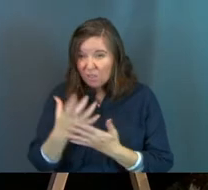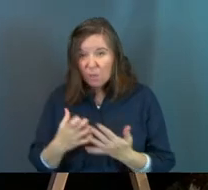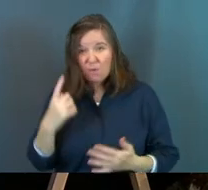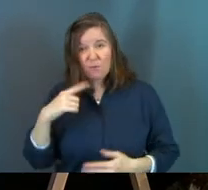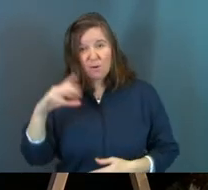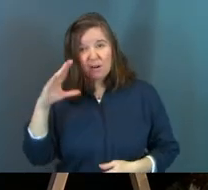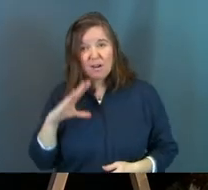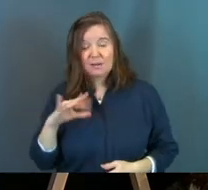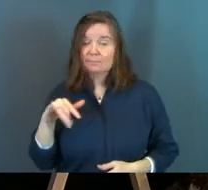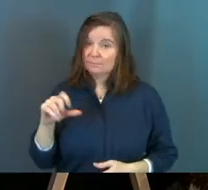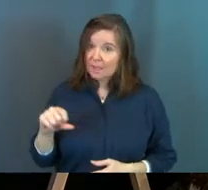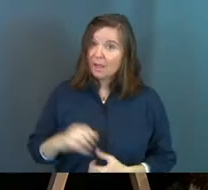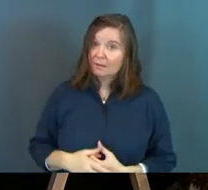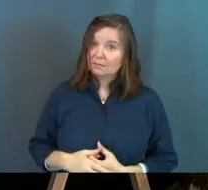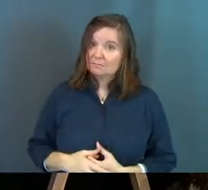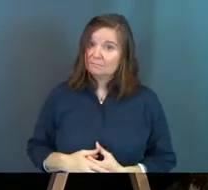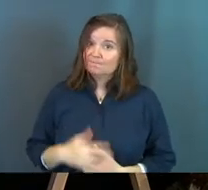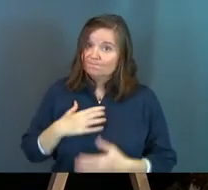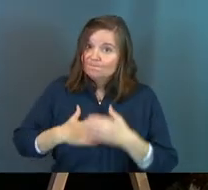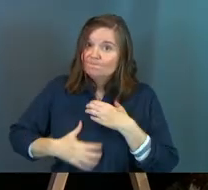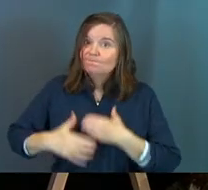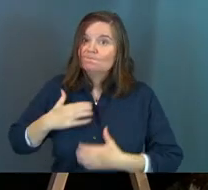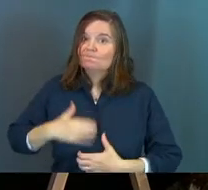God? Yeah, long for God.